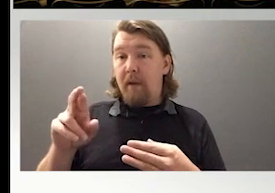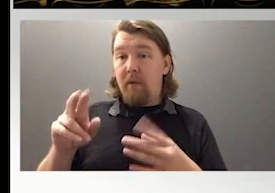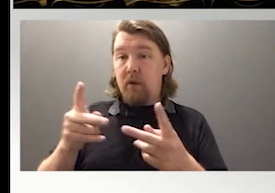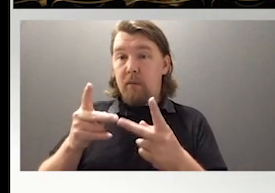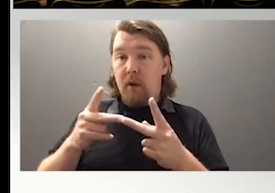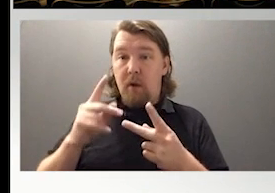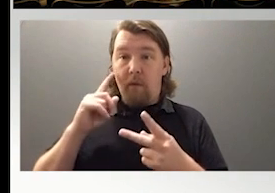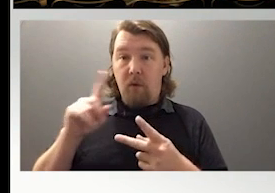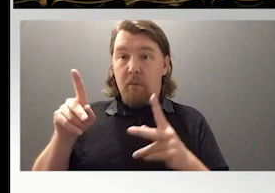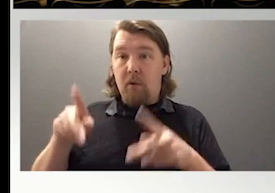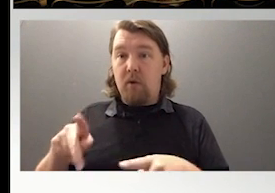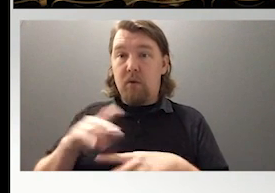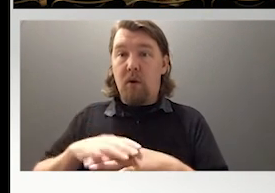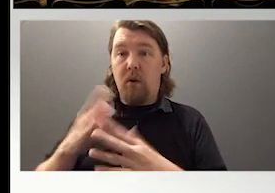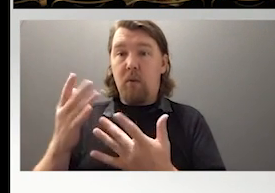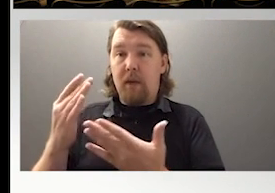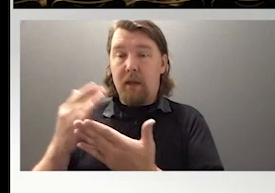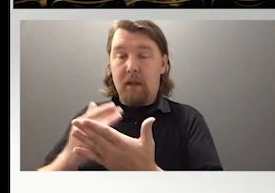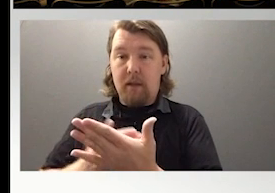on the waiting list,